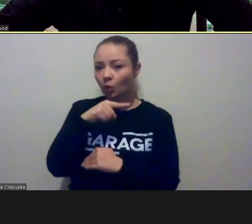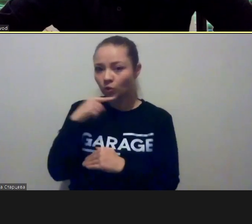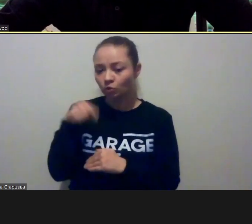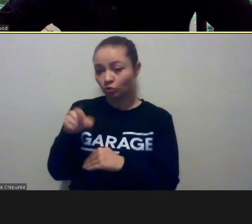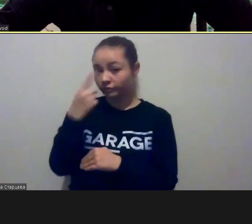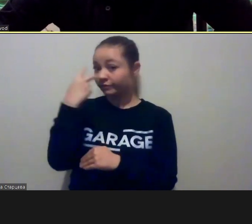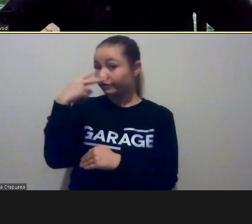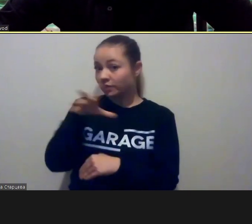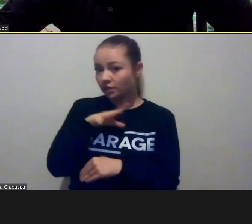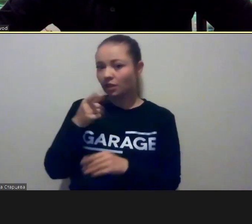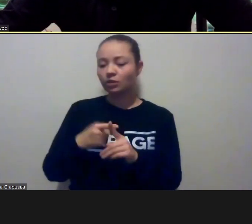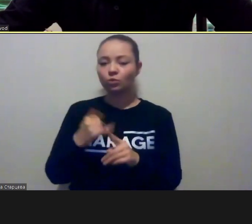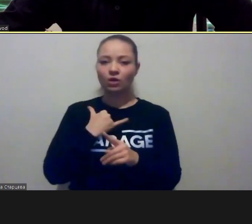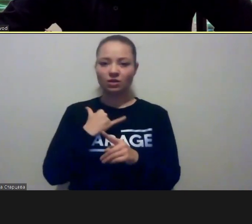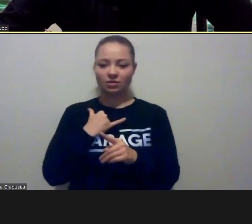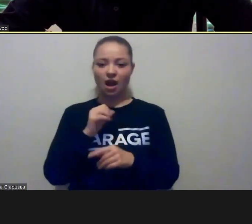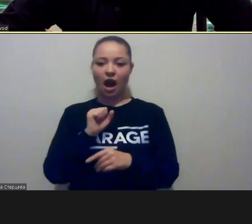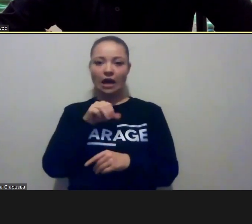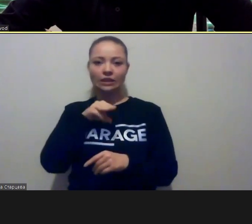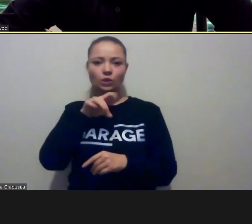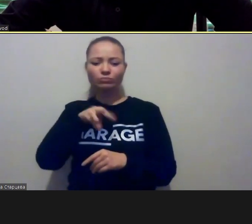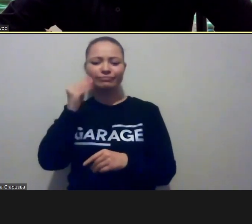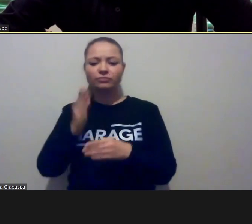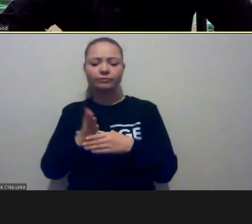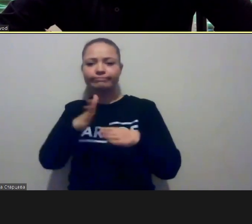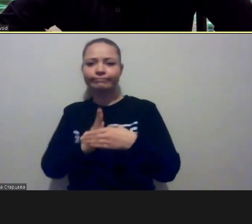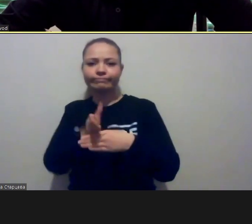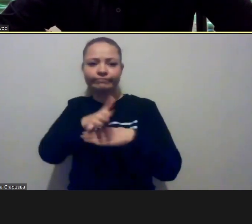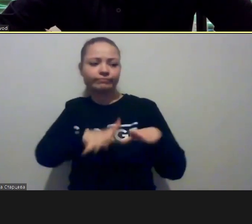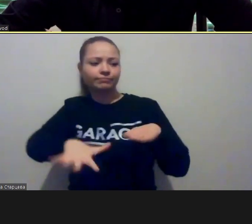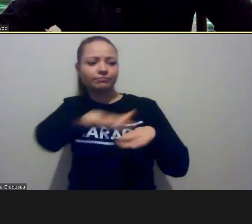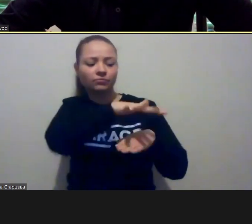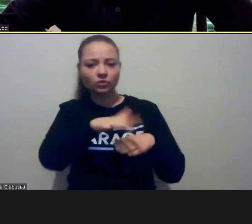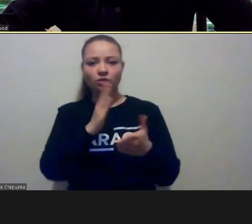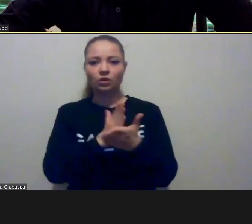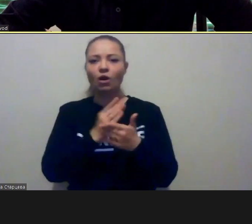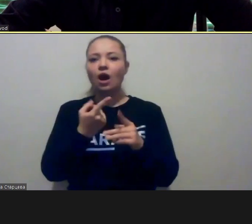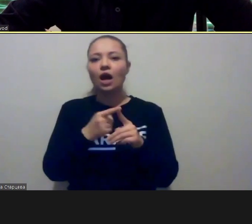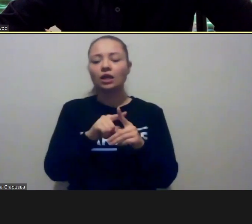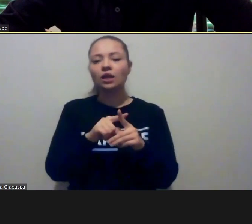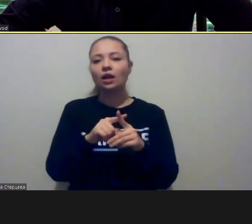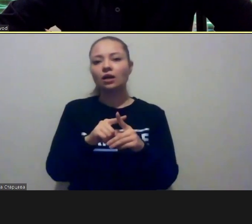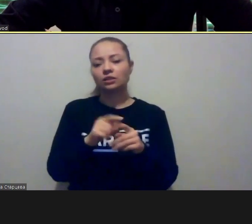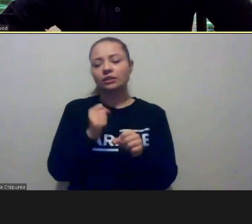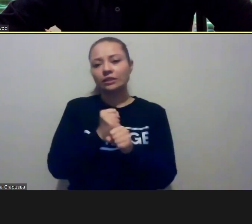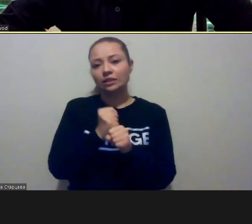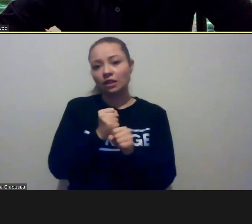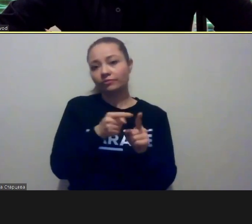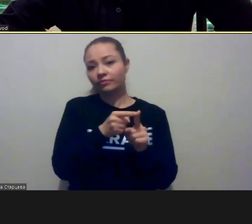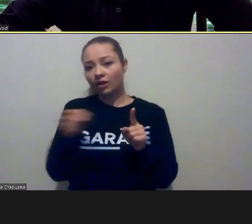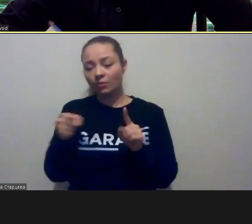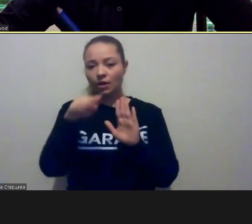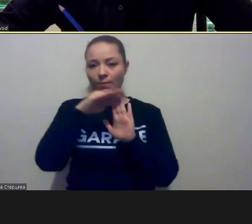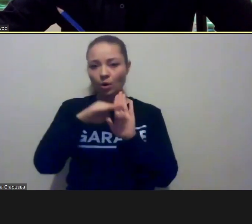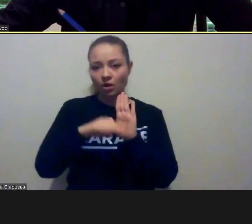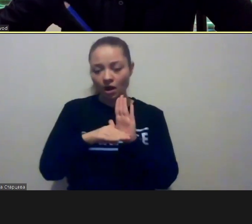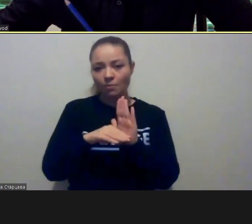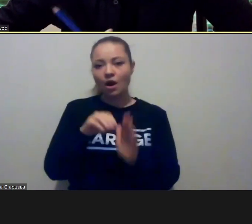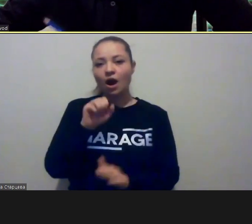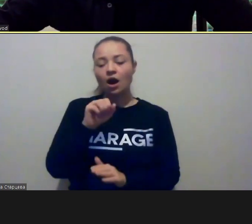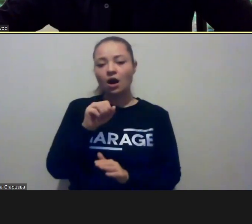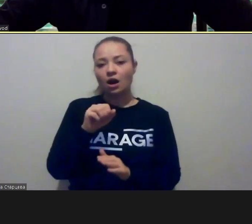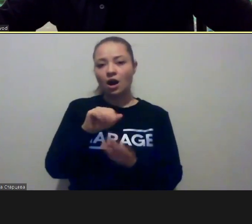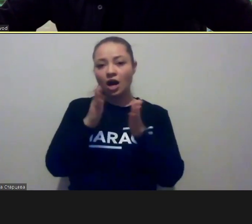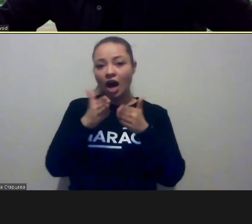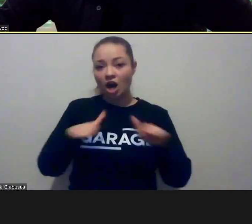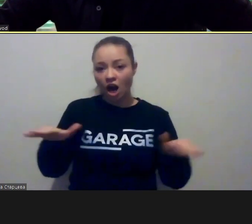that Tomás is showing in Russia is placed in the atrium of the museum, and it's part of the program that's called Garage Atrium